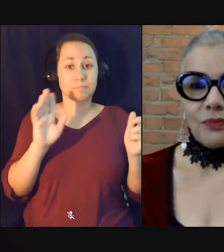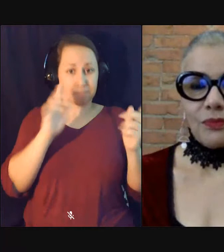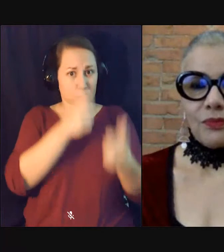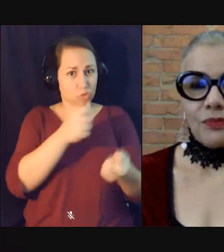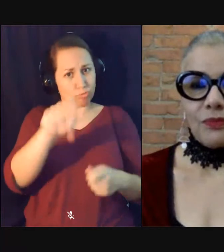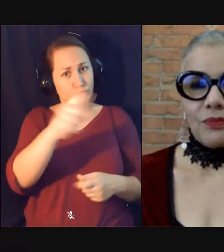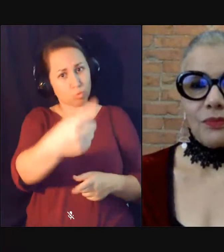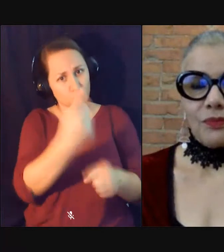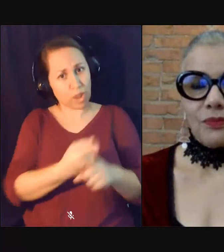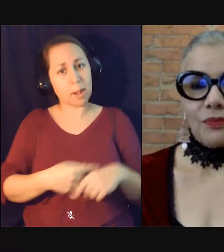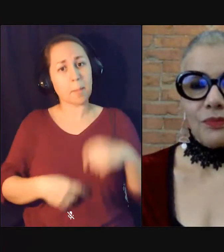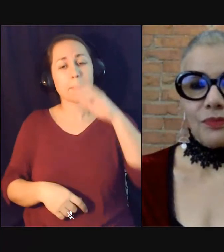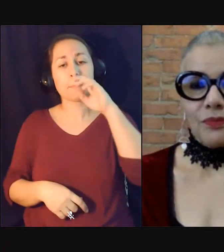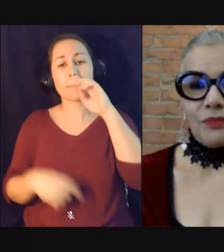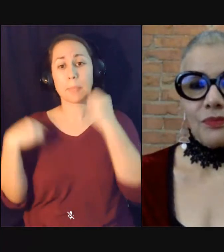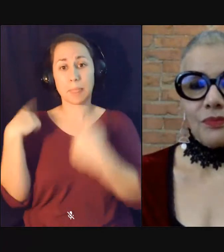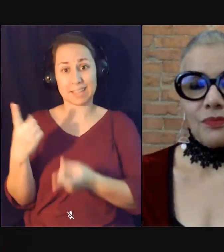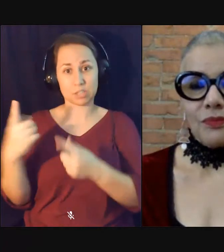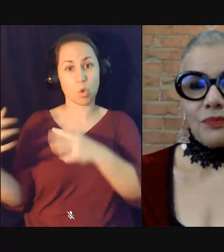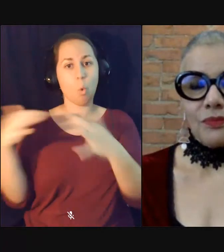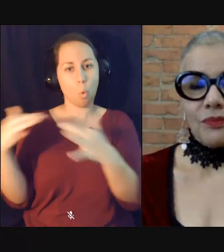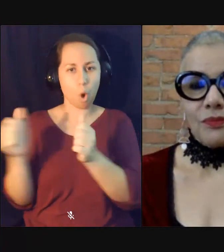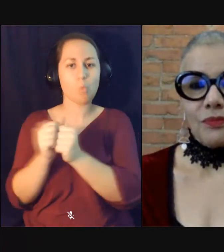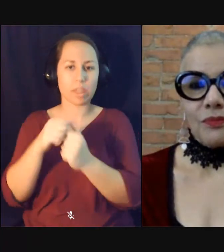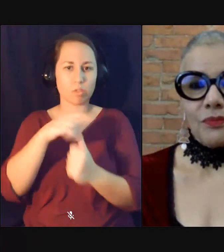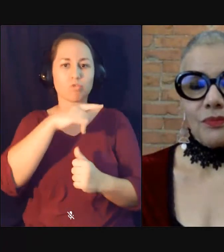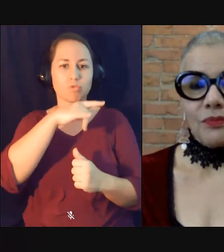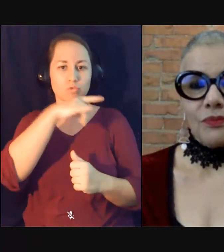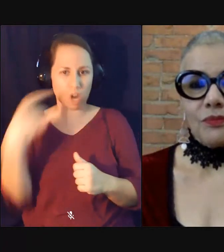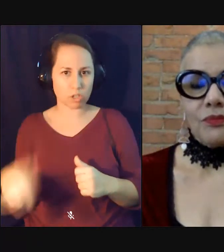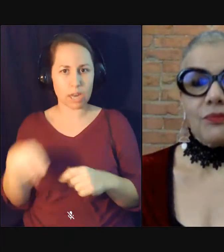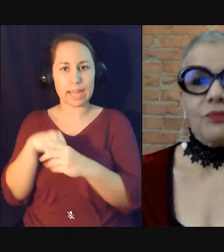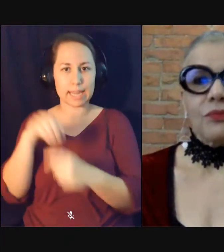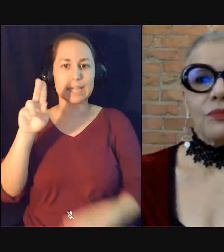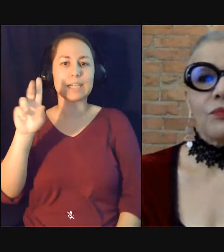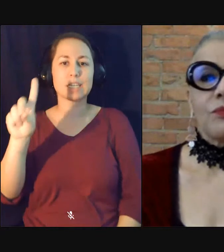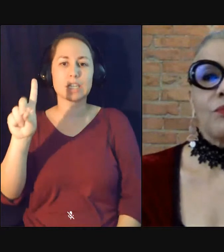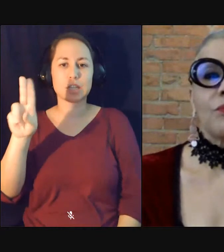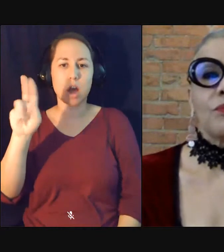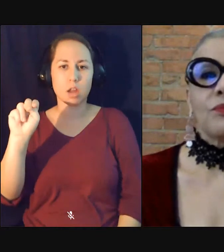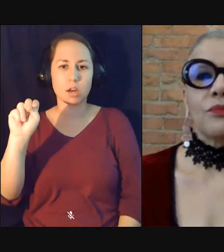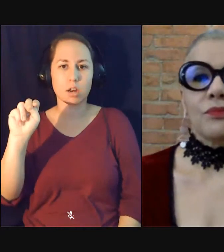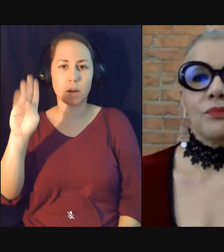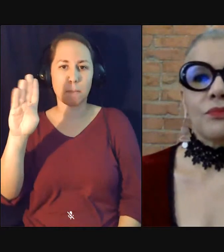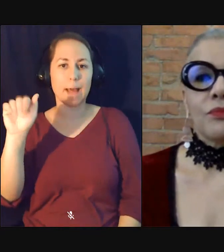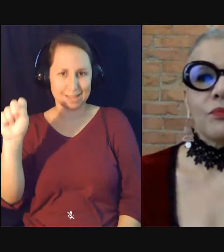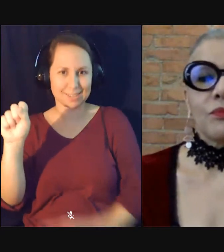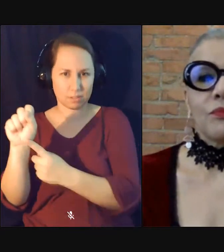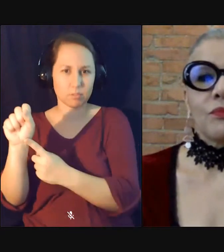right. Since the war with Russia broke out in Donbass, there has been an